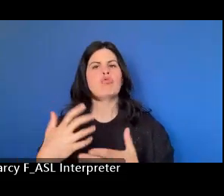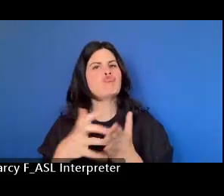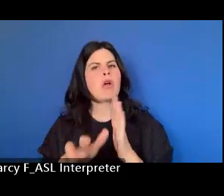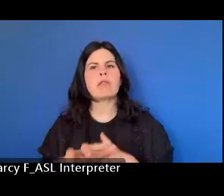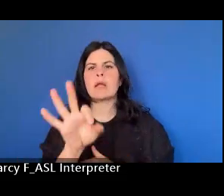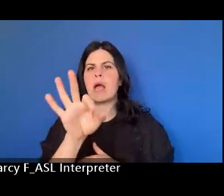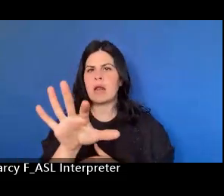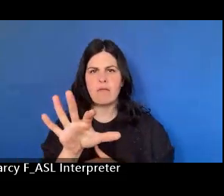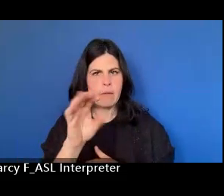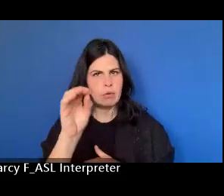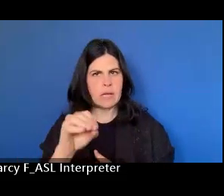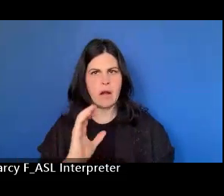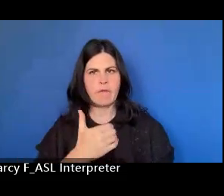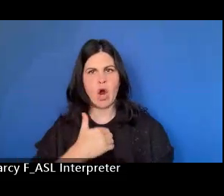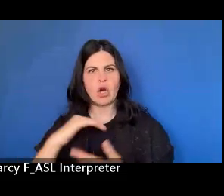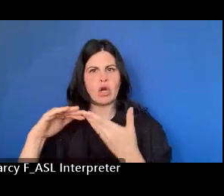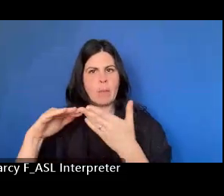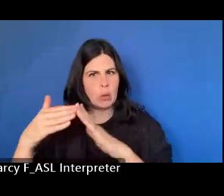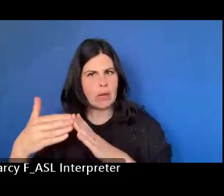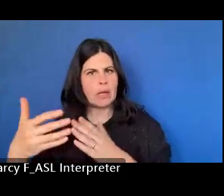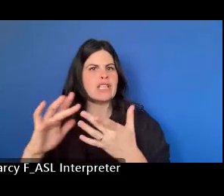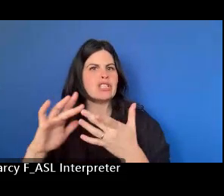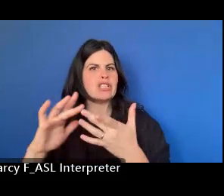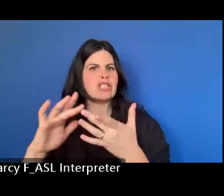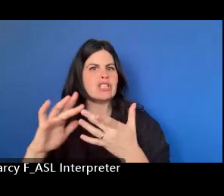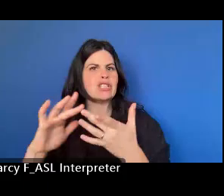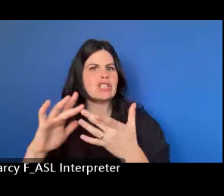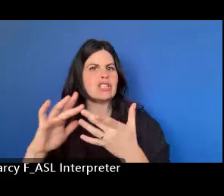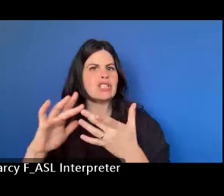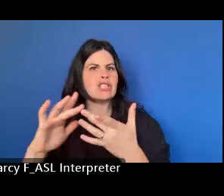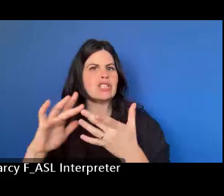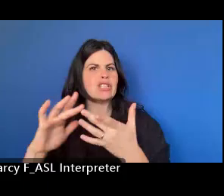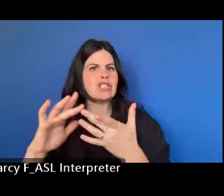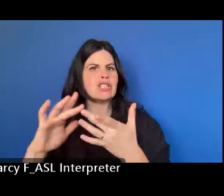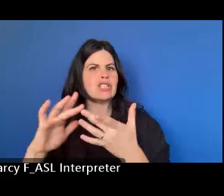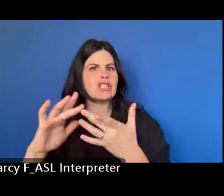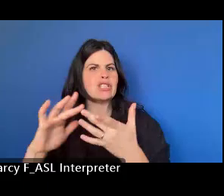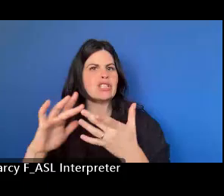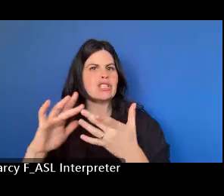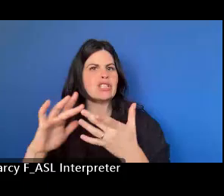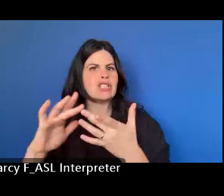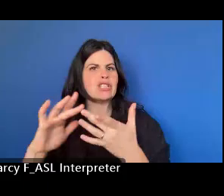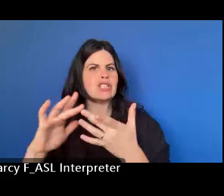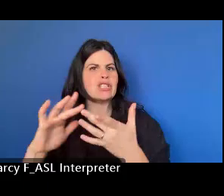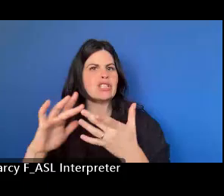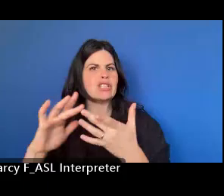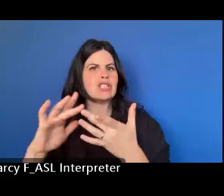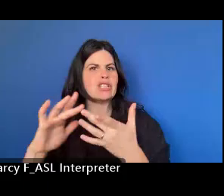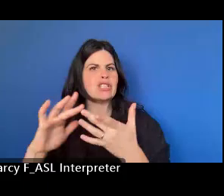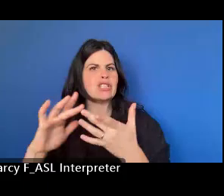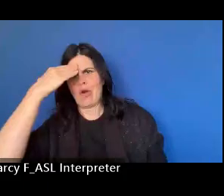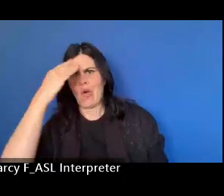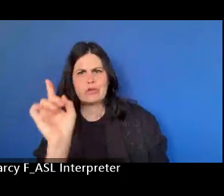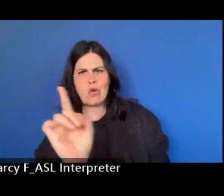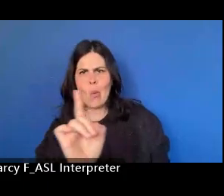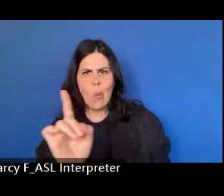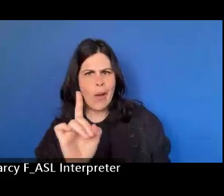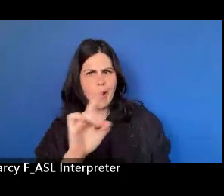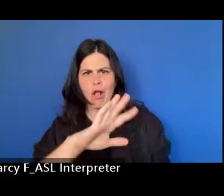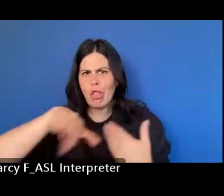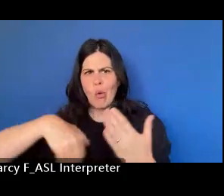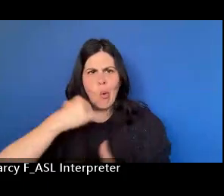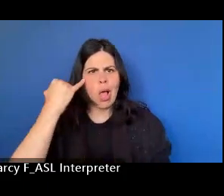community online here. And so we had a meeting and we discussed this, and nobody knows where this whole idea